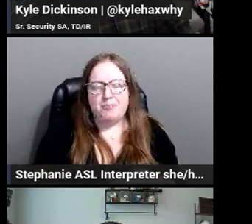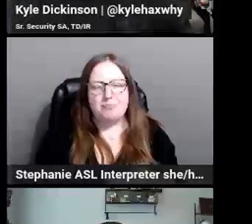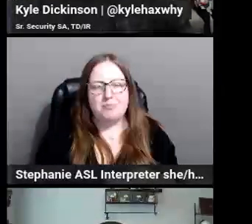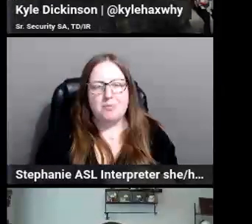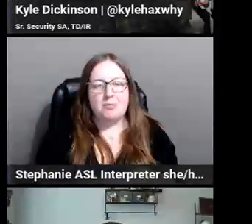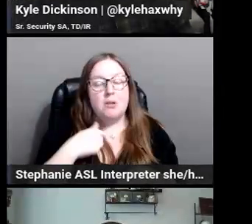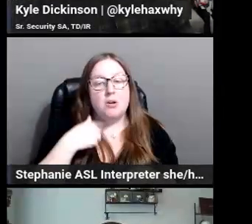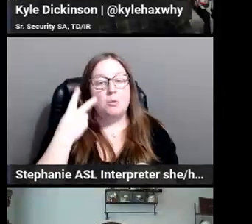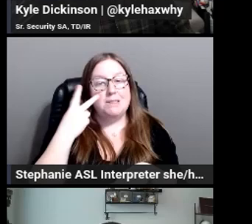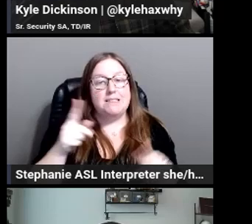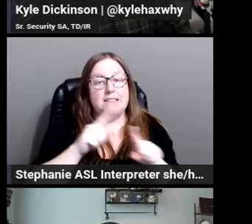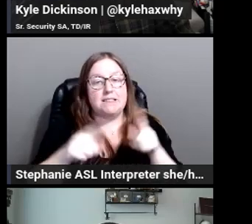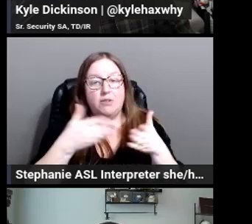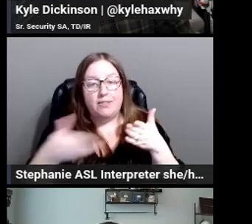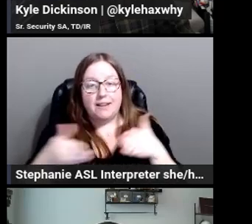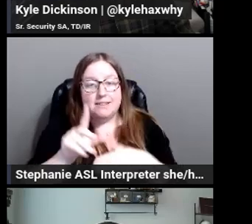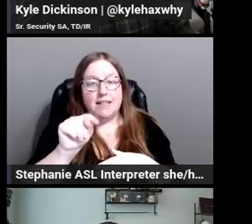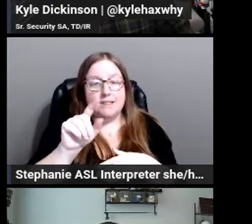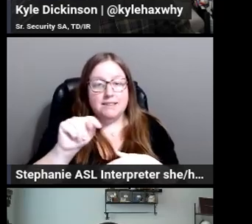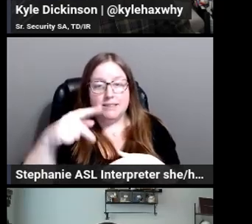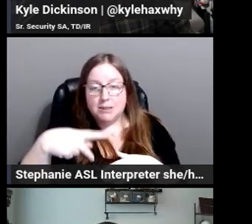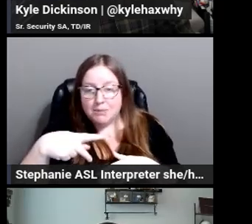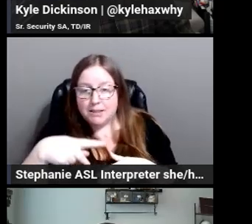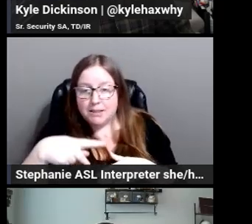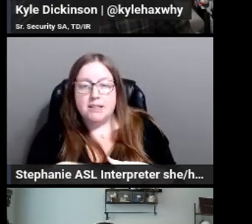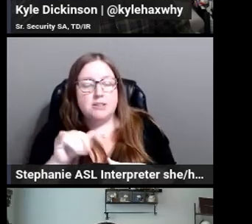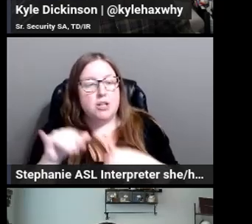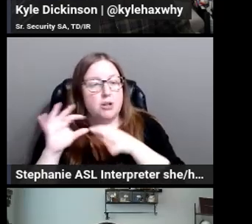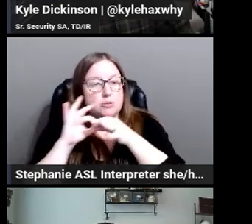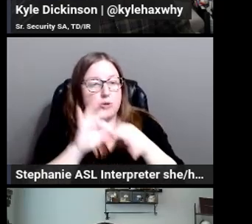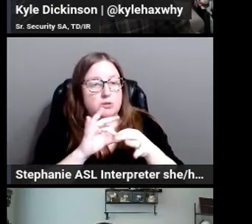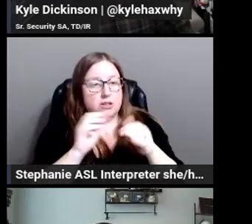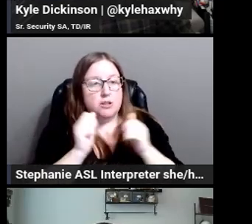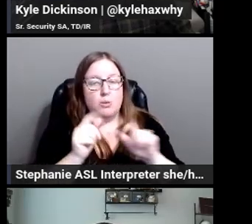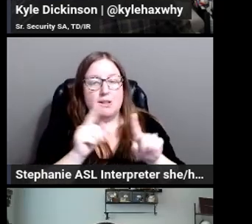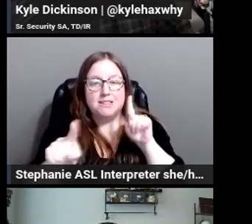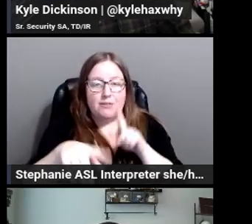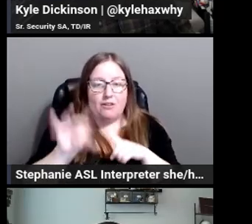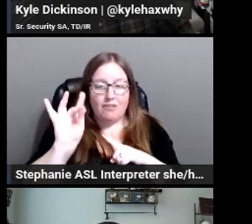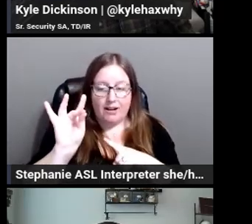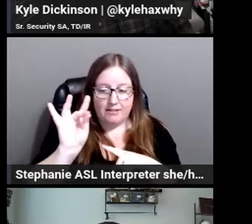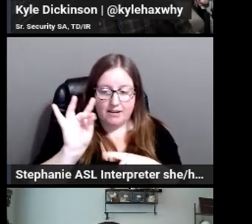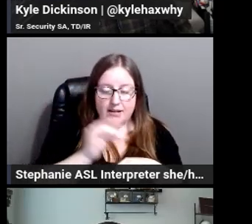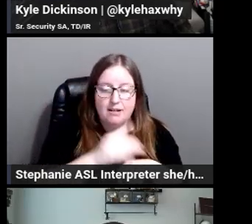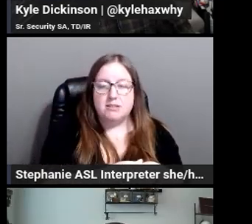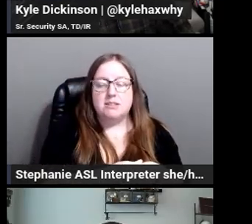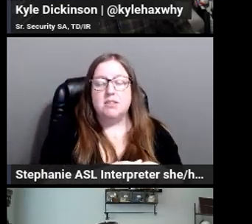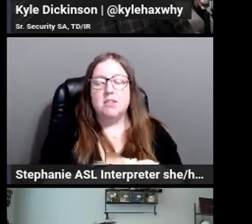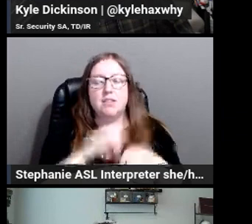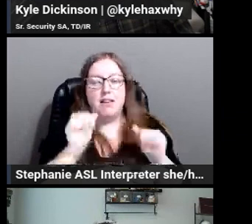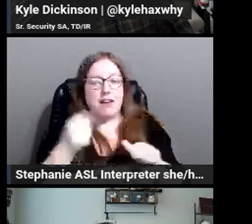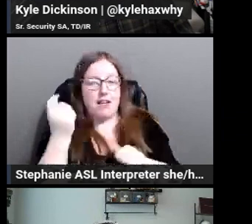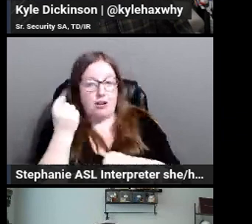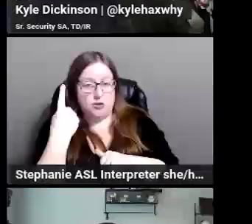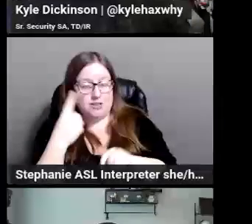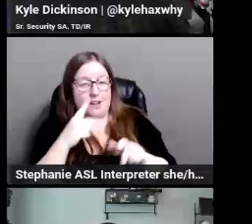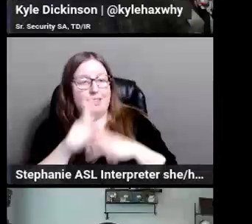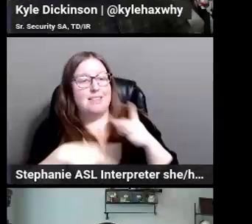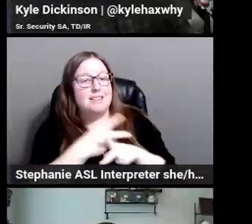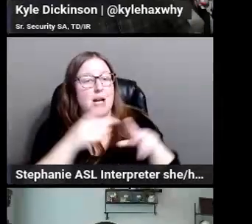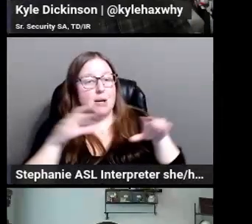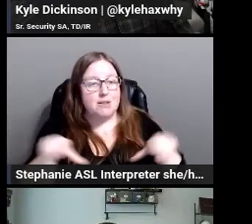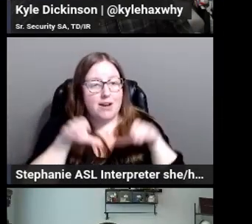we see different things like the TTPs that are associated with these different findings, and can understand the types of activities that are